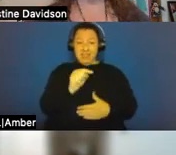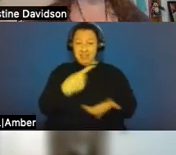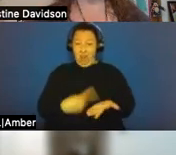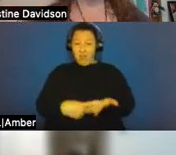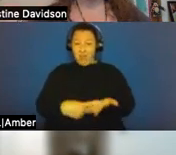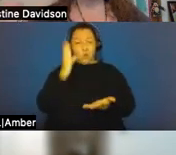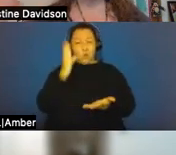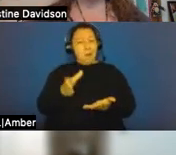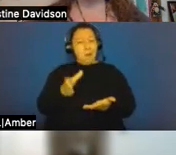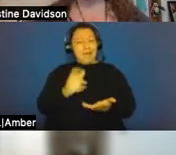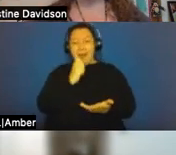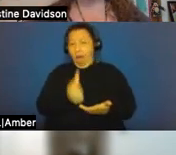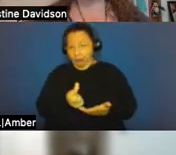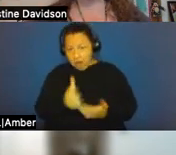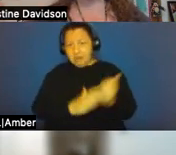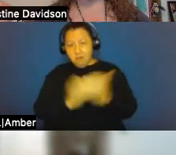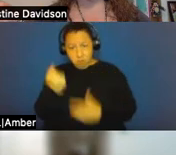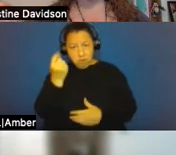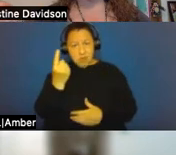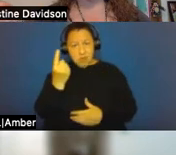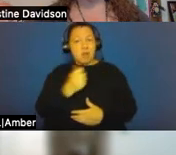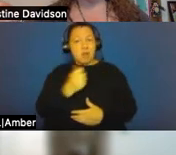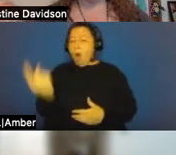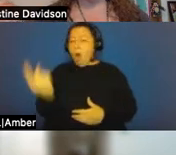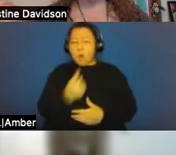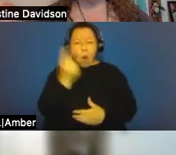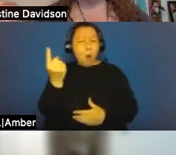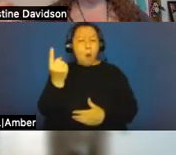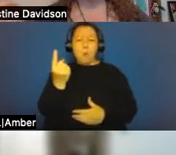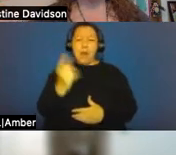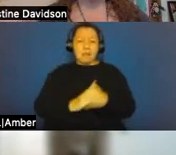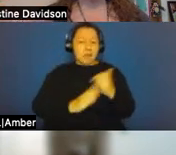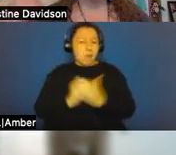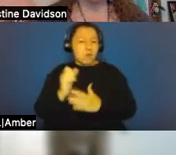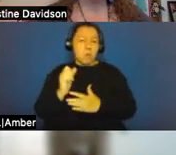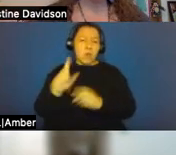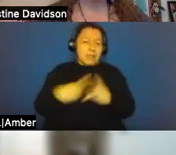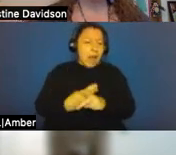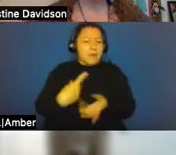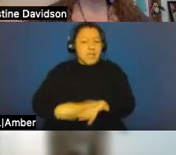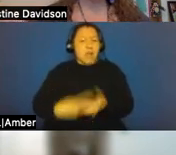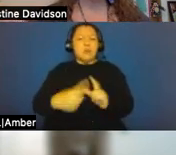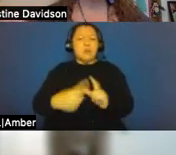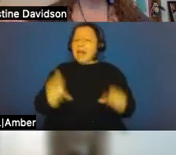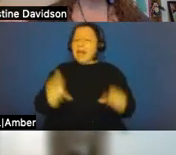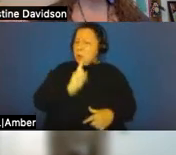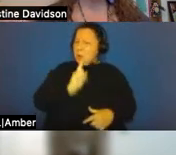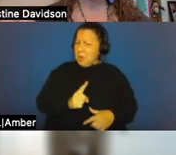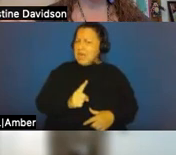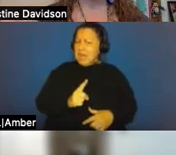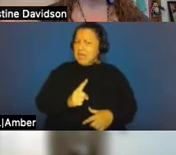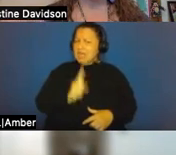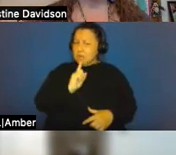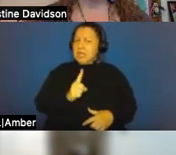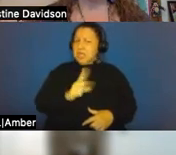always uncomfortable, but sometimes they can be. They can be super personal. Our experiences around sexual violence can be very